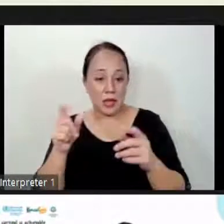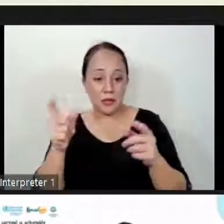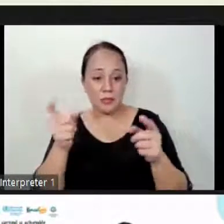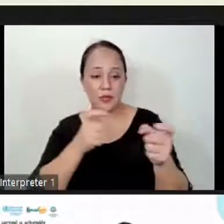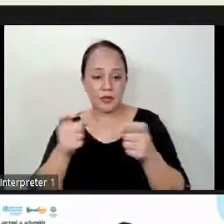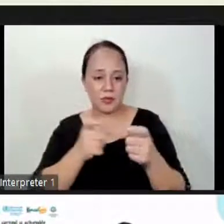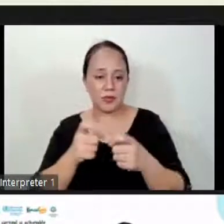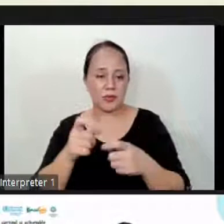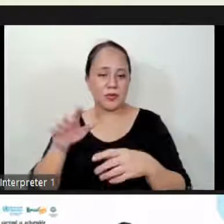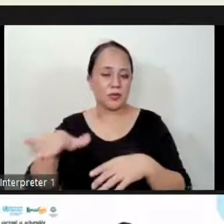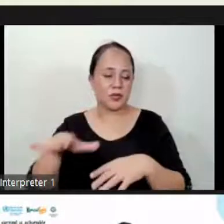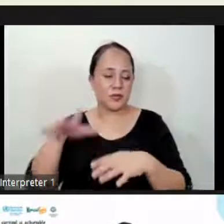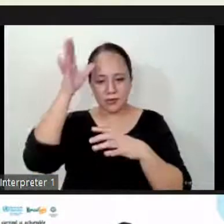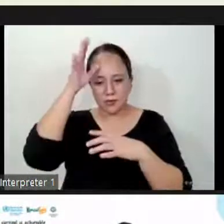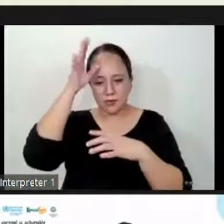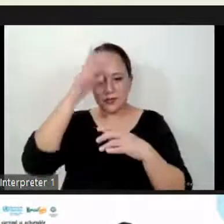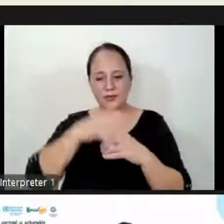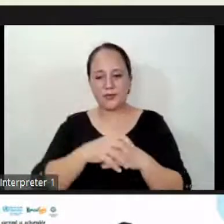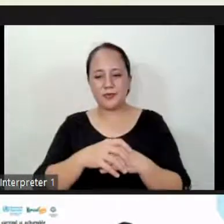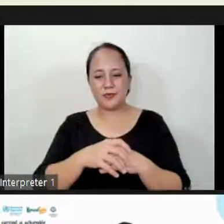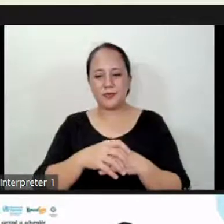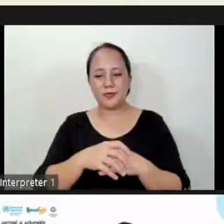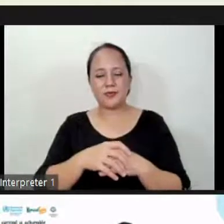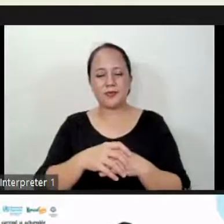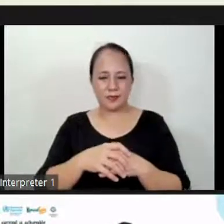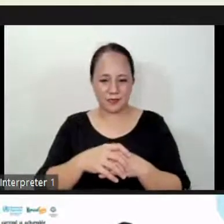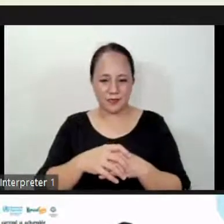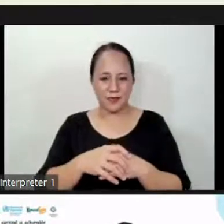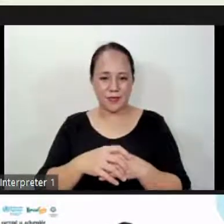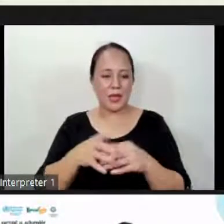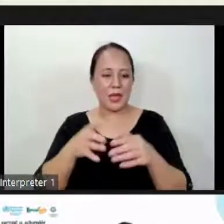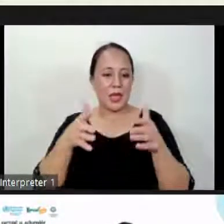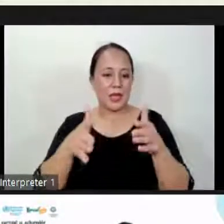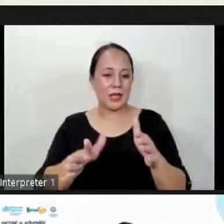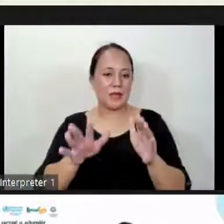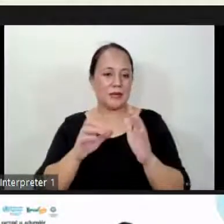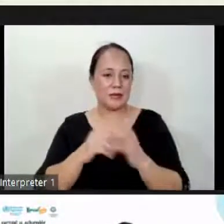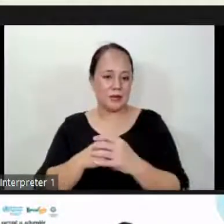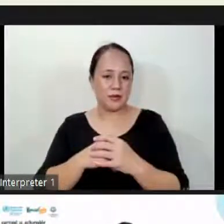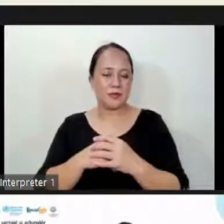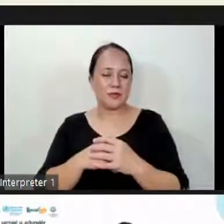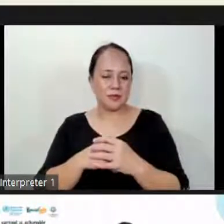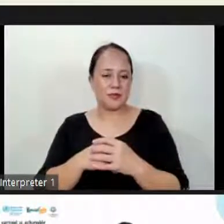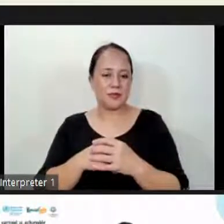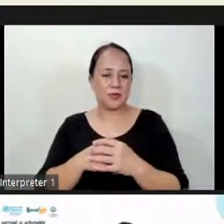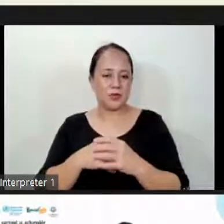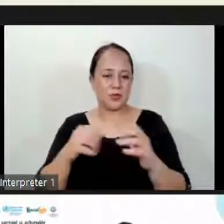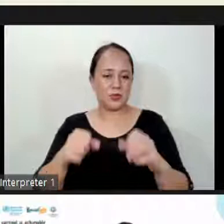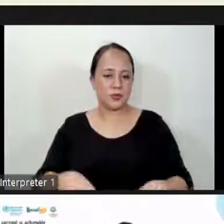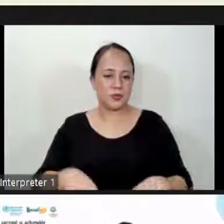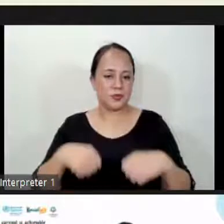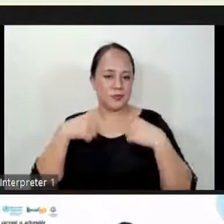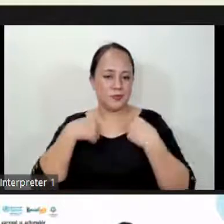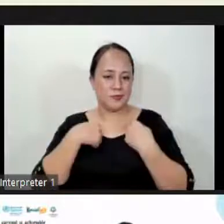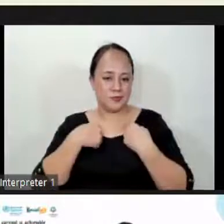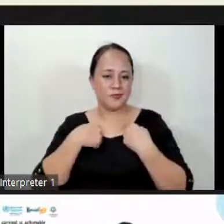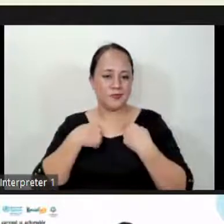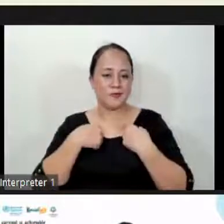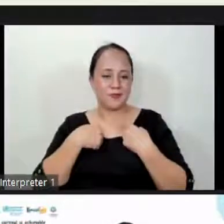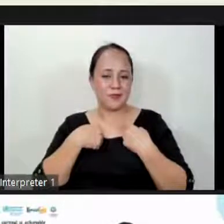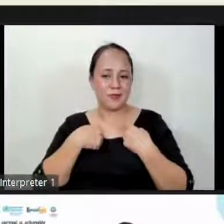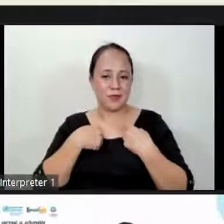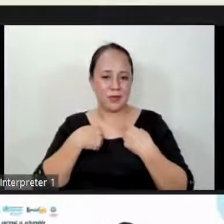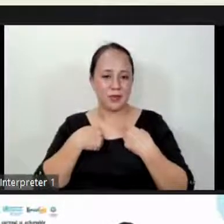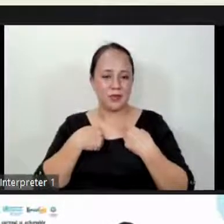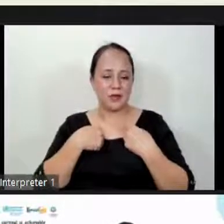of childhood cancers, thereby allowing them better survival,